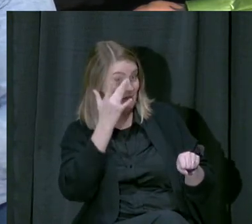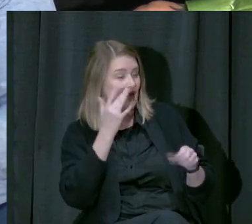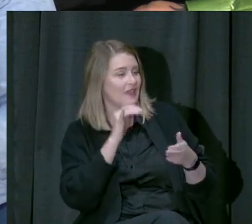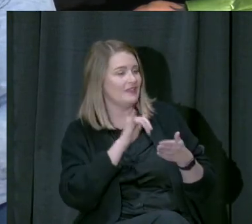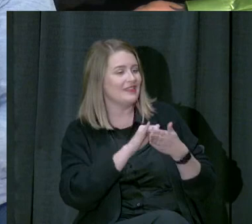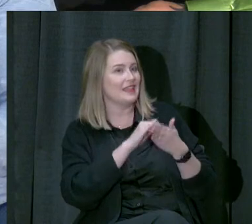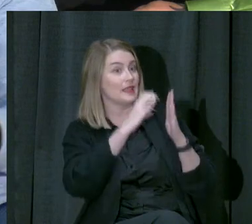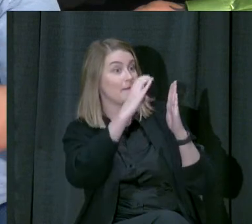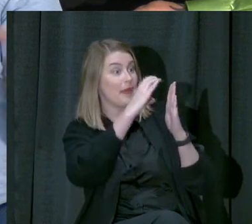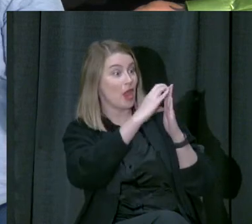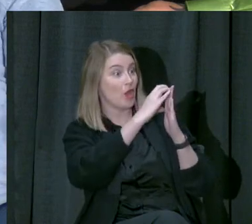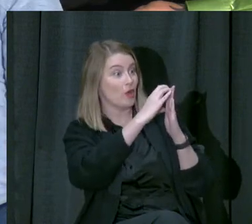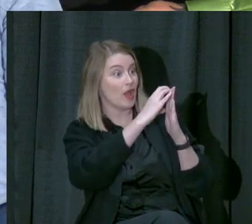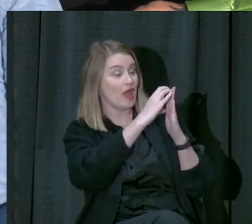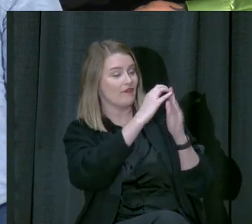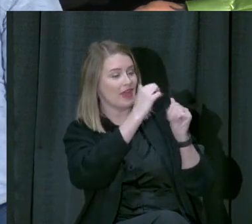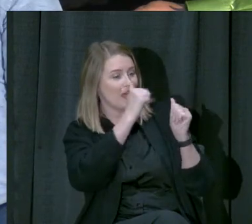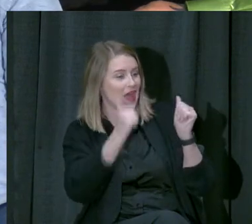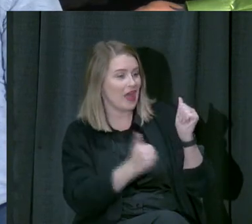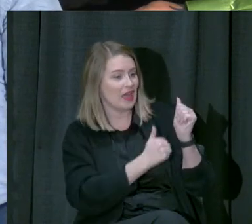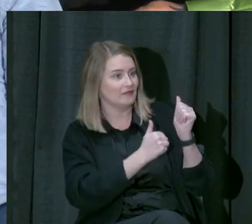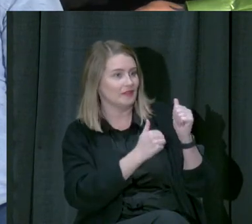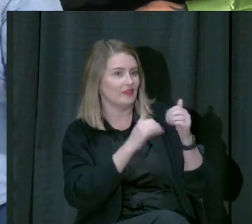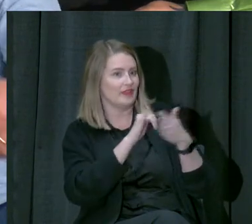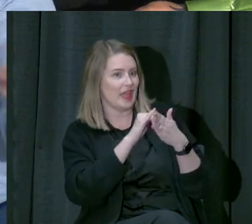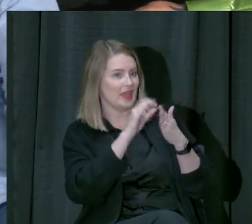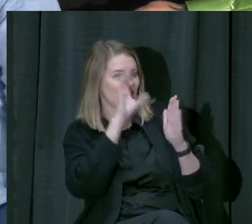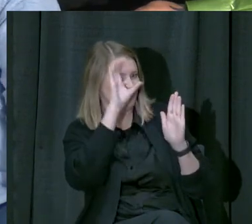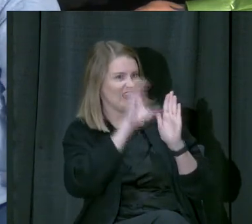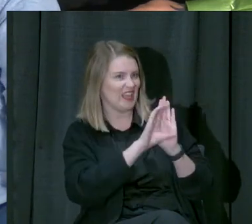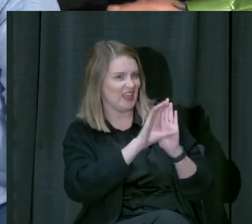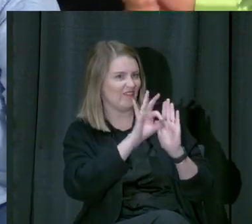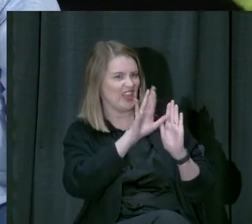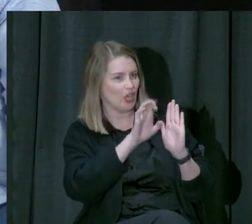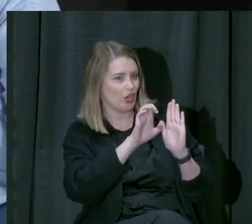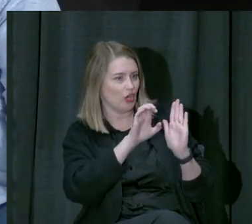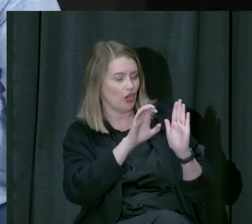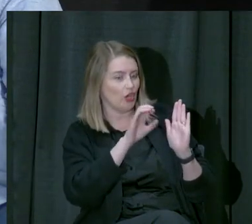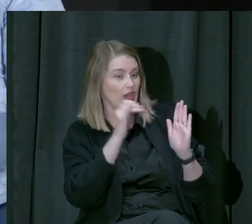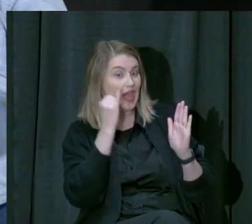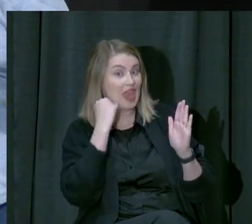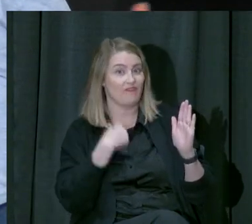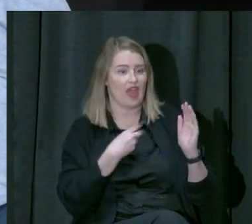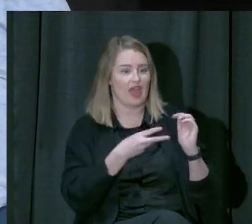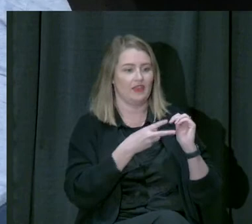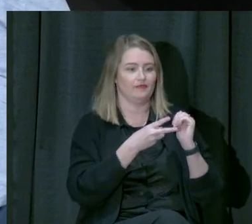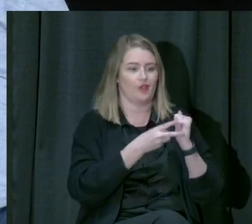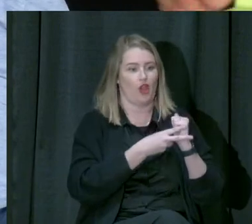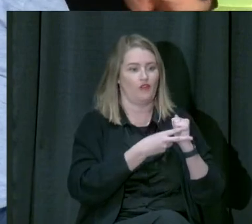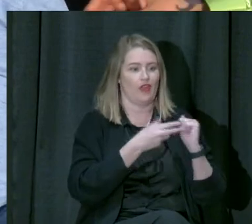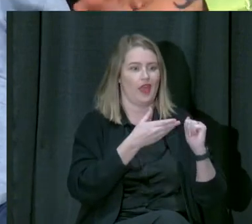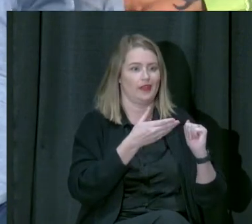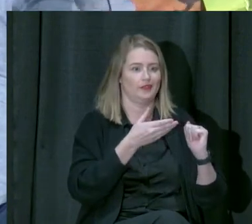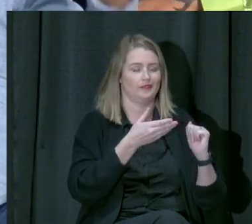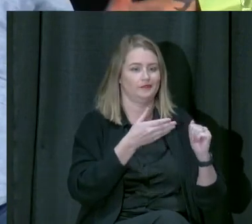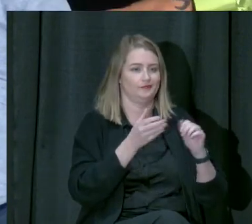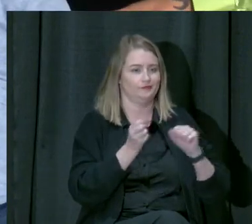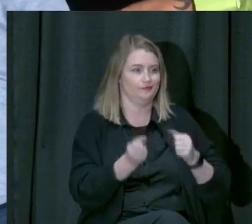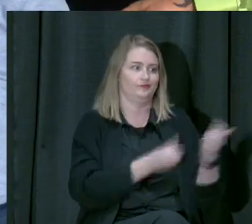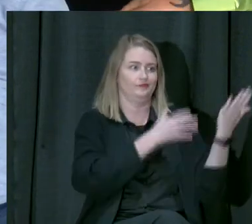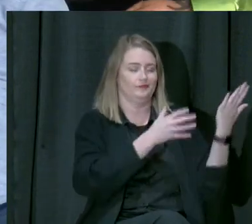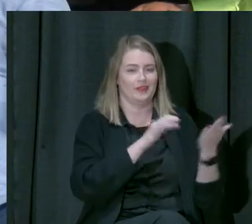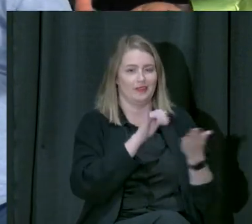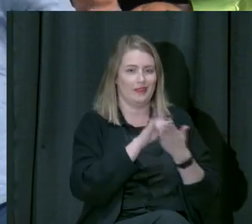figure, and I've artifacted the figure, they now lost that landmark, right? And so similar to what Dax was saying about those